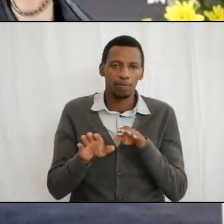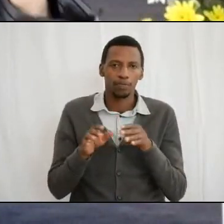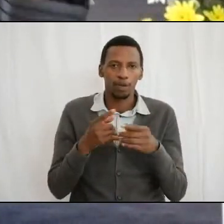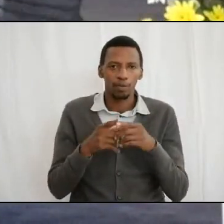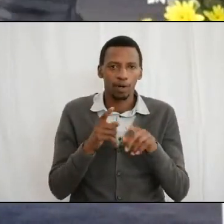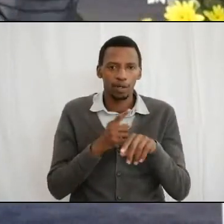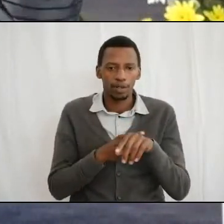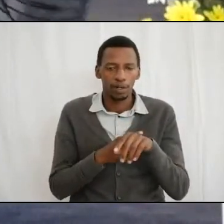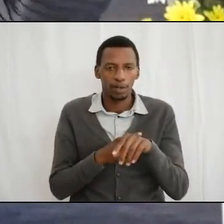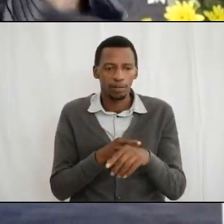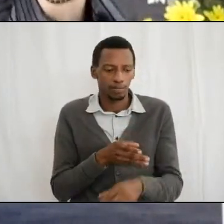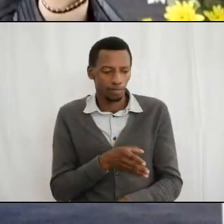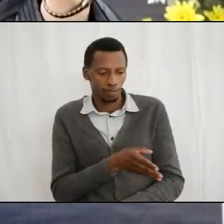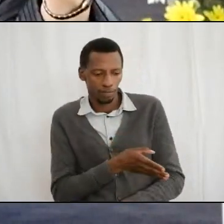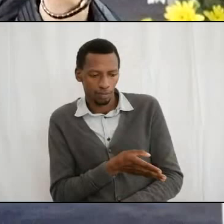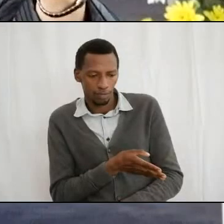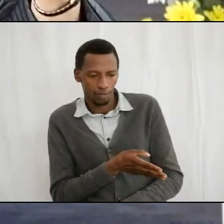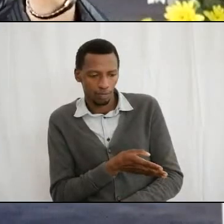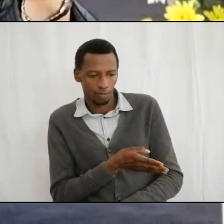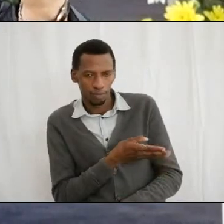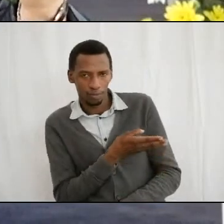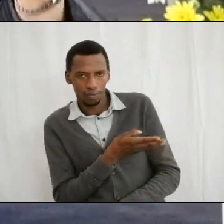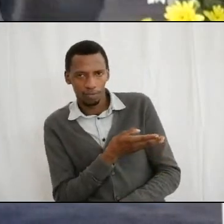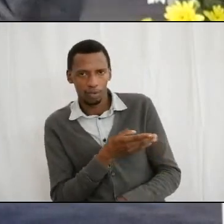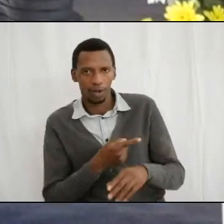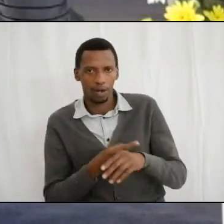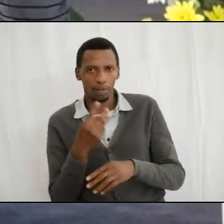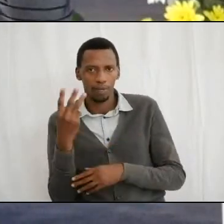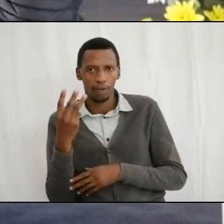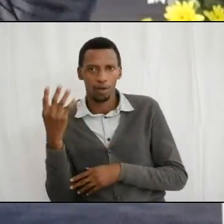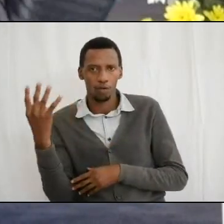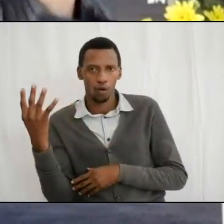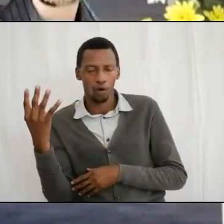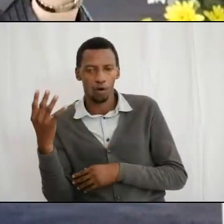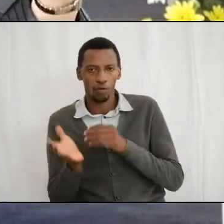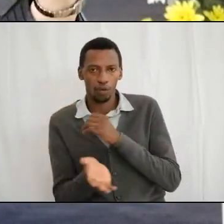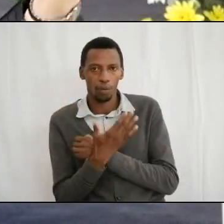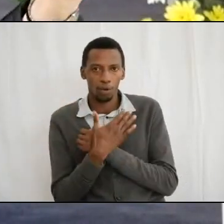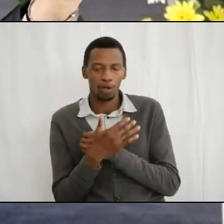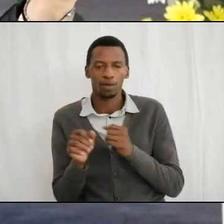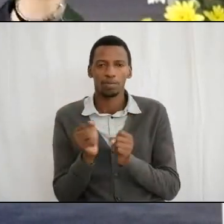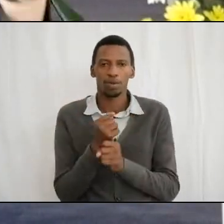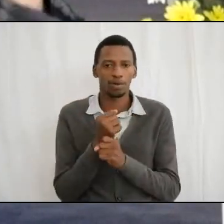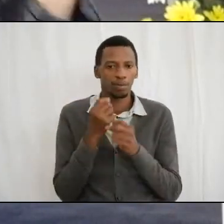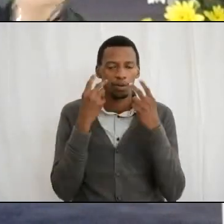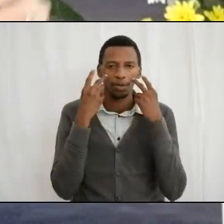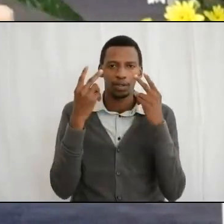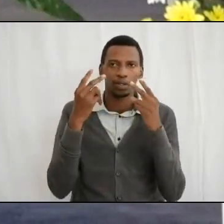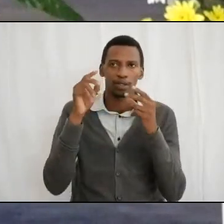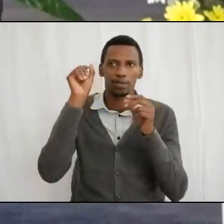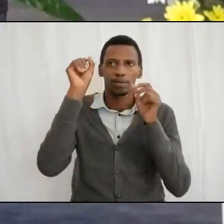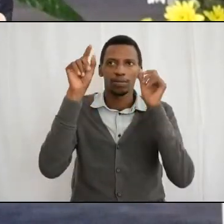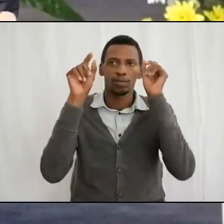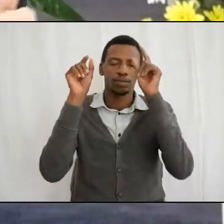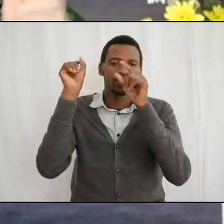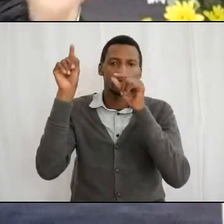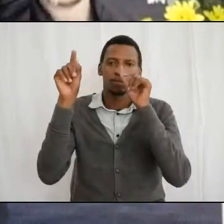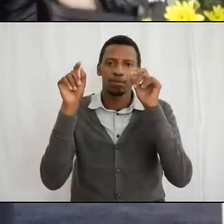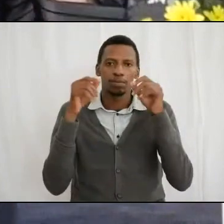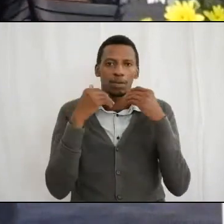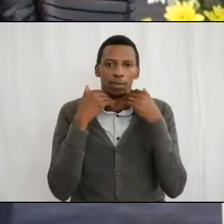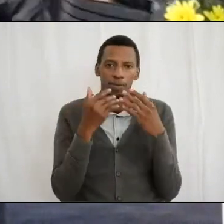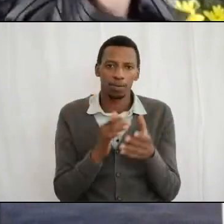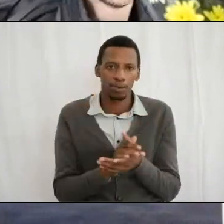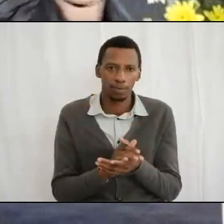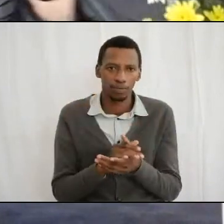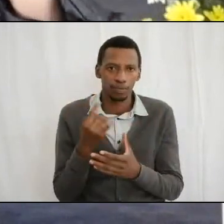3 o'clock, 4 o'clock in the morning, I couldn't see the stars anymore. They didn't provide the sparkle. I